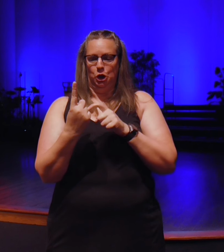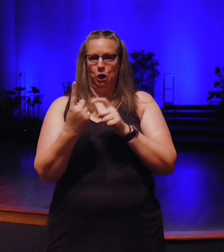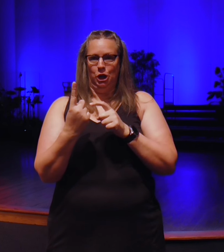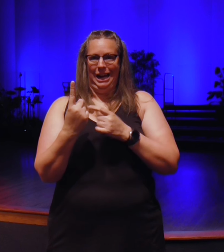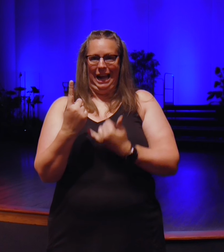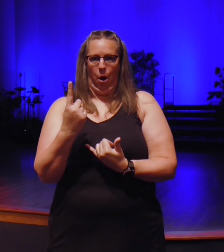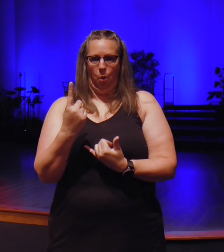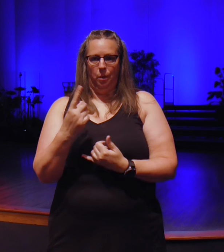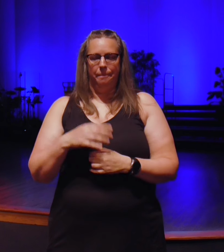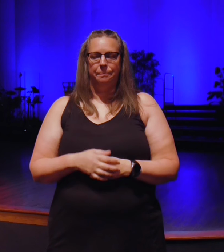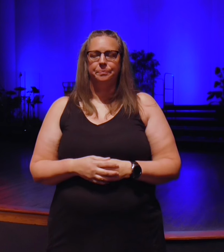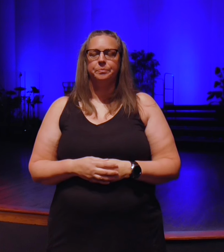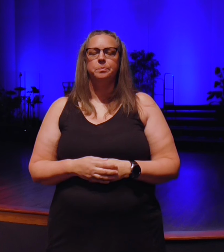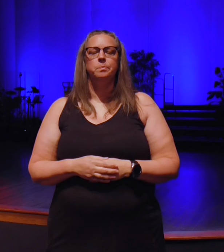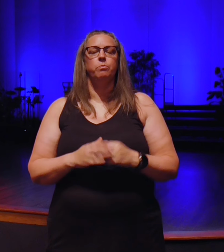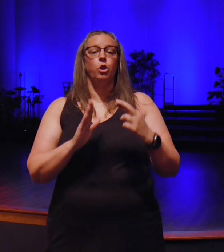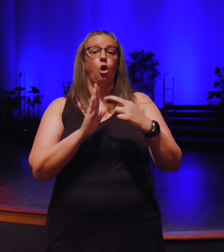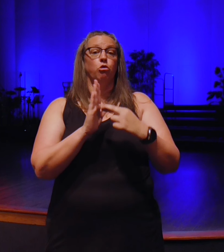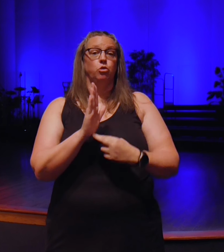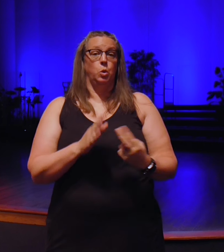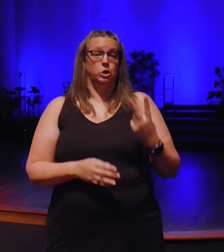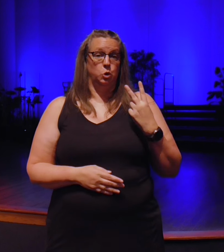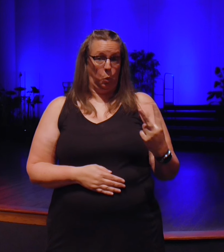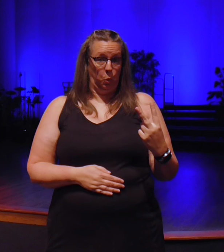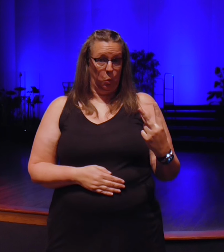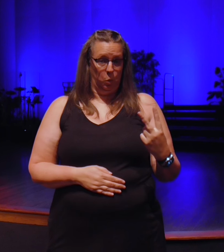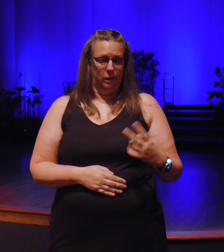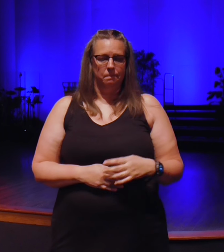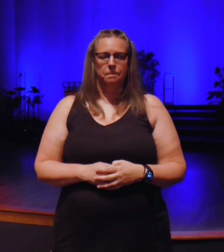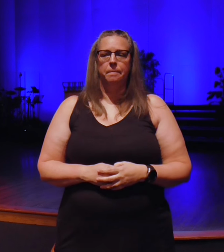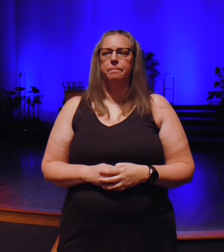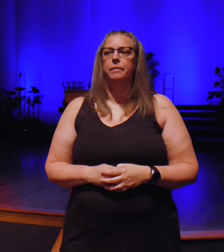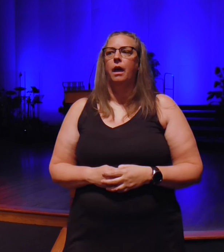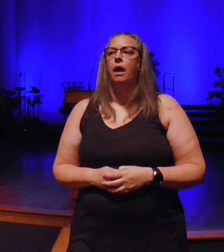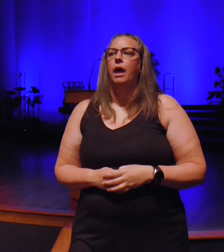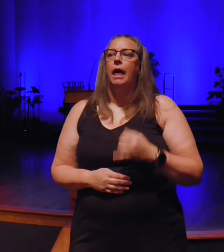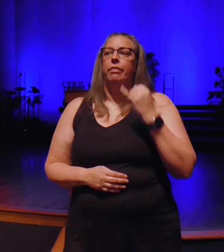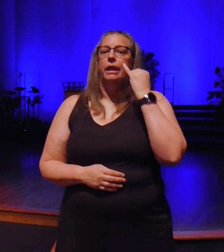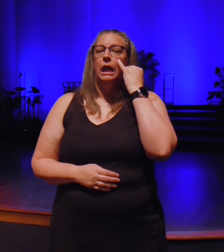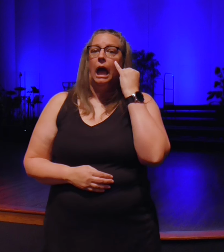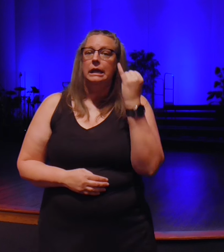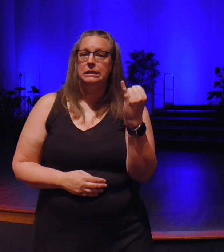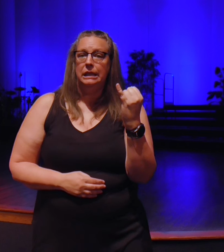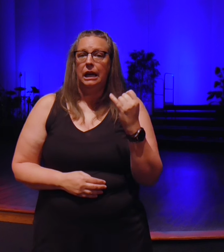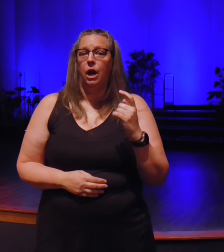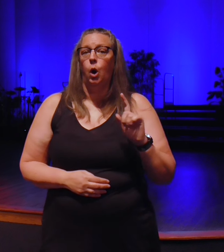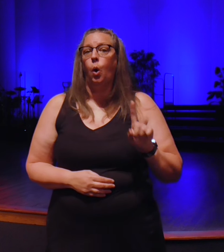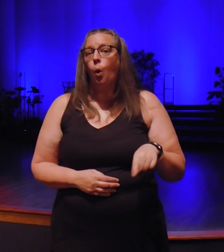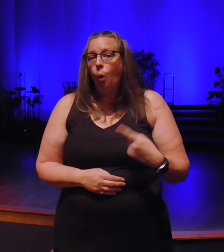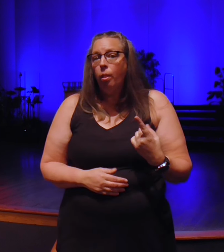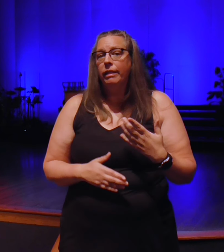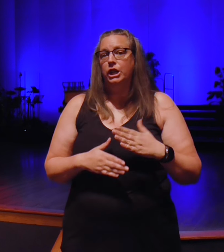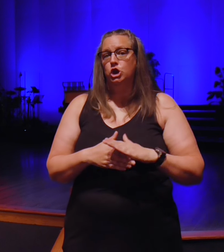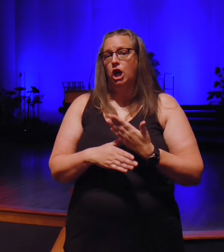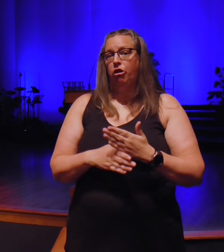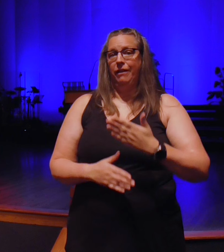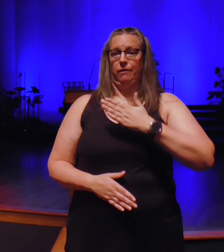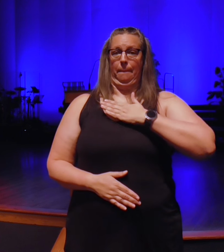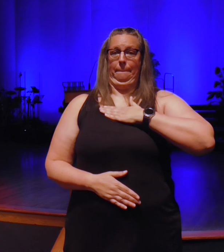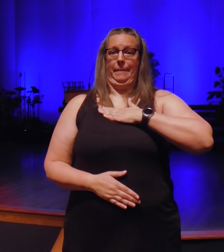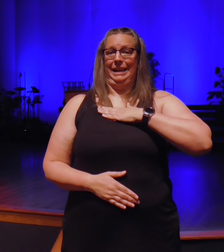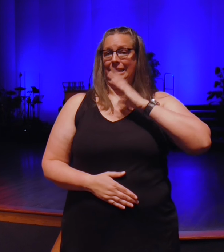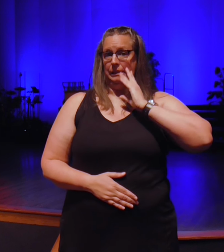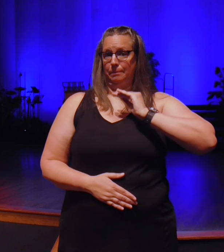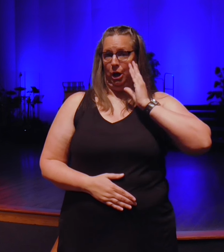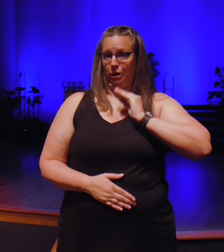Guideline 2 has to do with this idea of only sharing from your personal experience. But it's